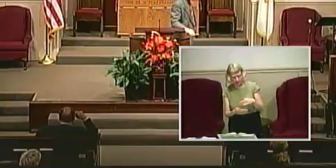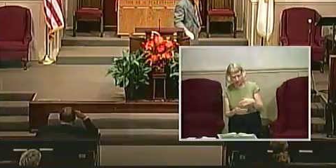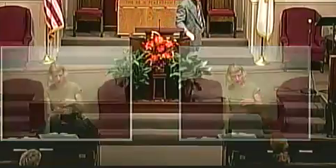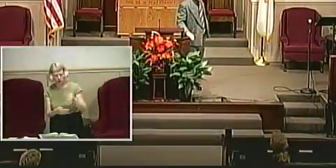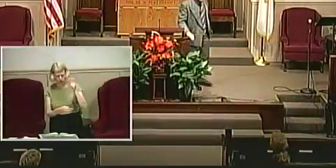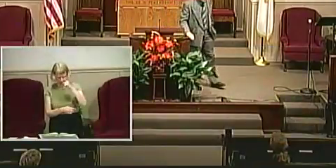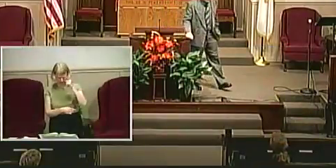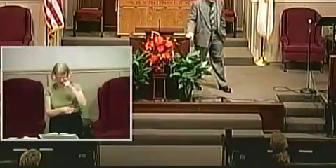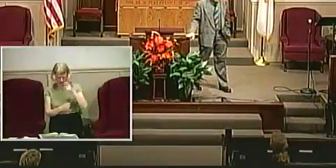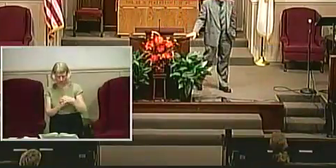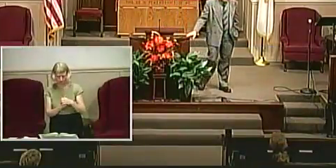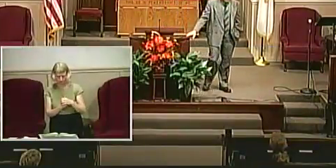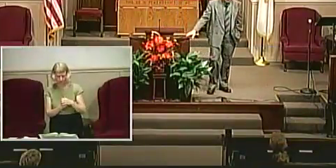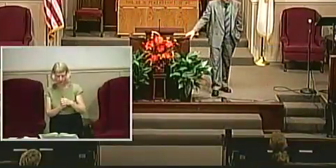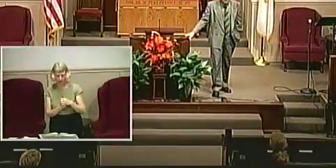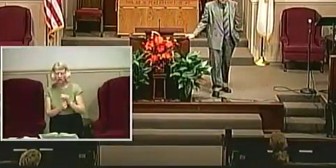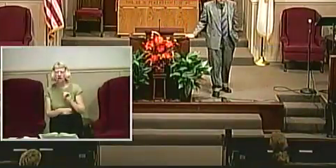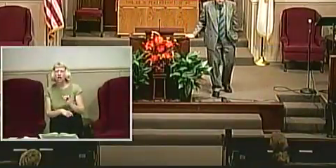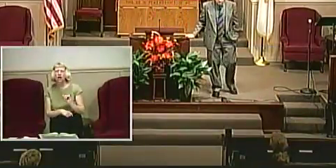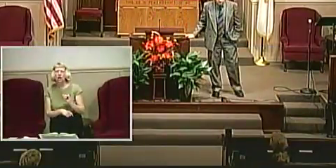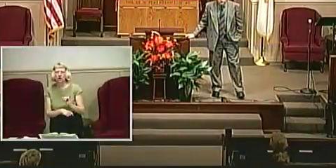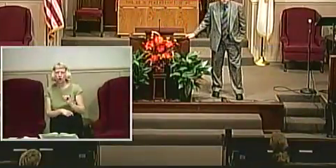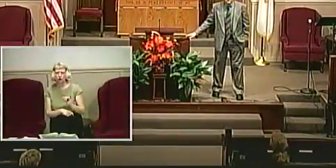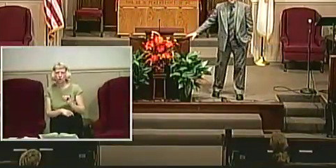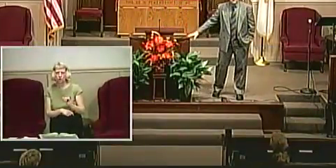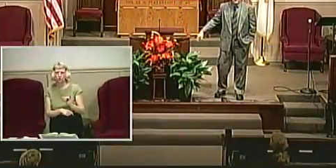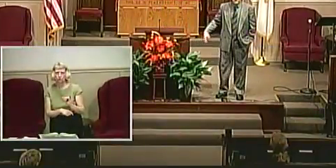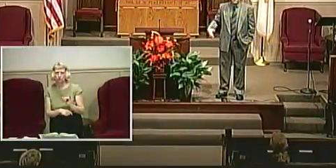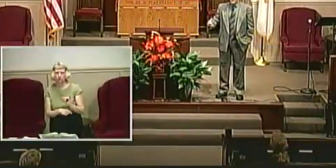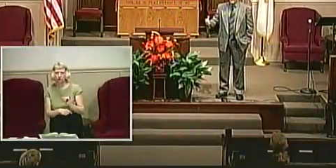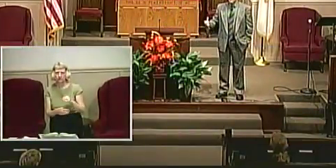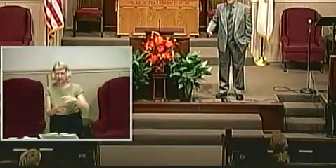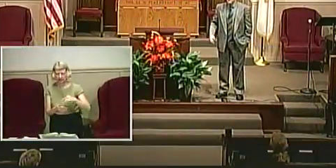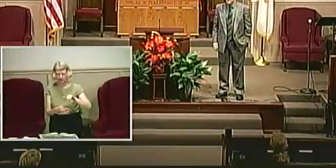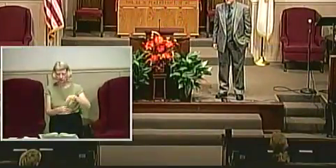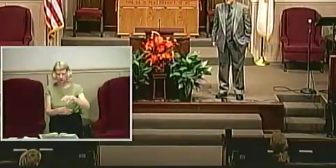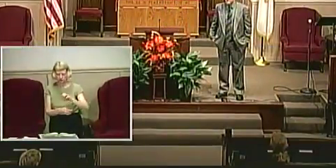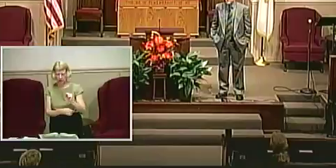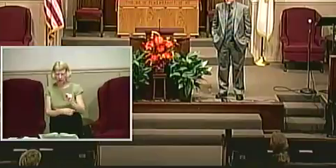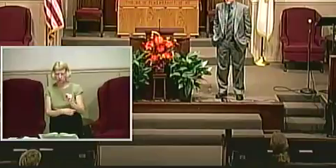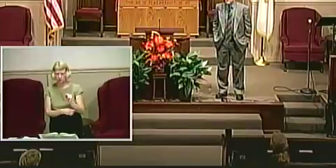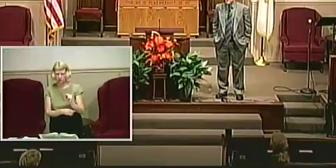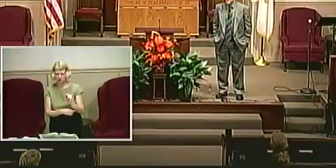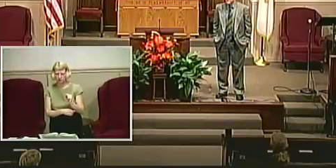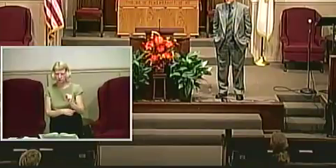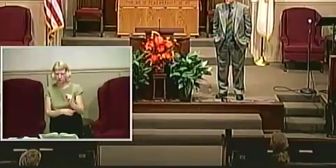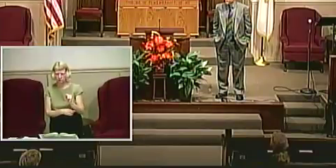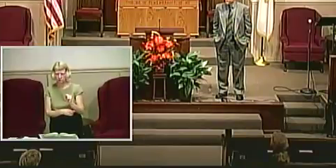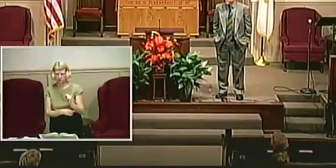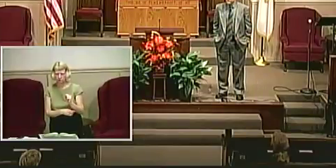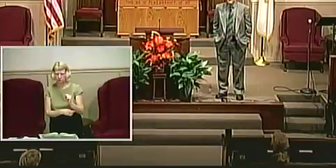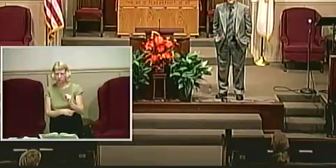studying wisdom. And so she says, oh, are you going to be studying out of James?